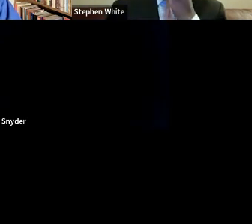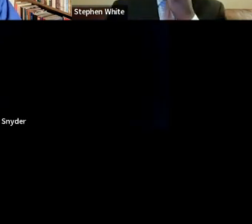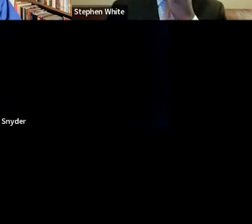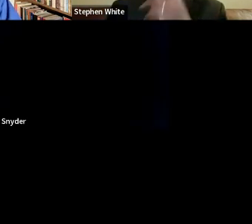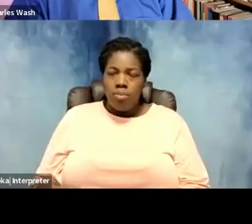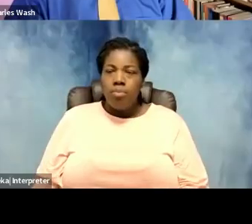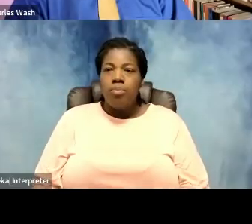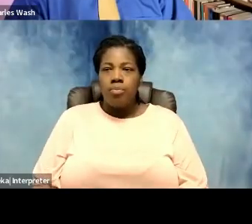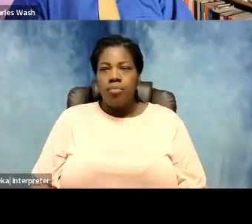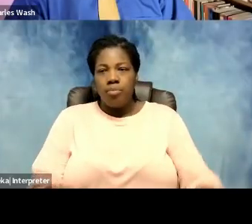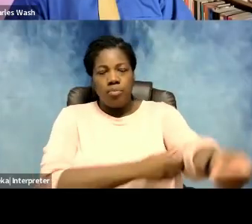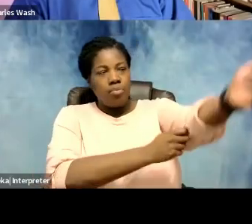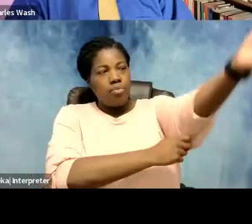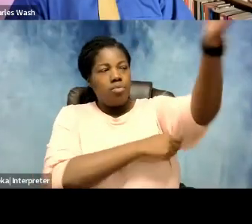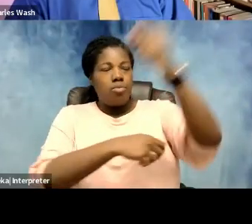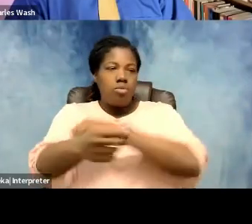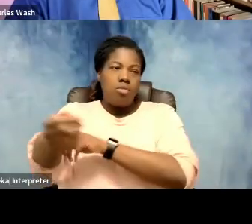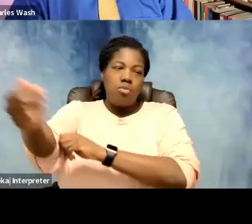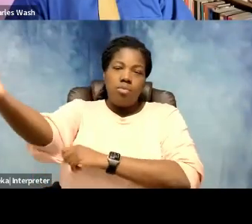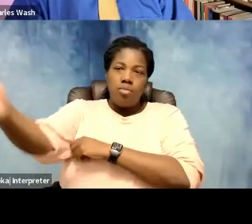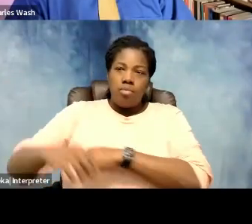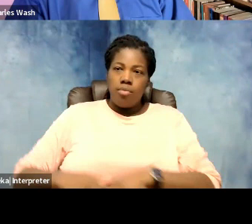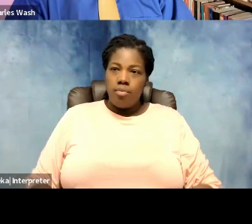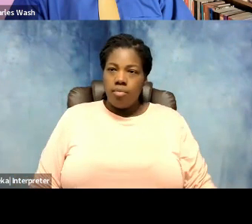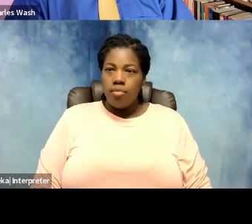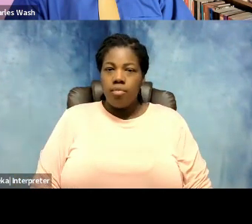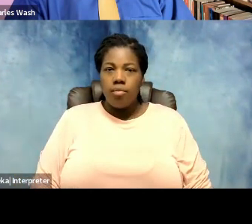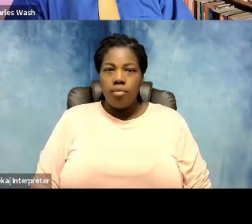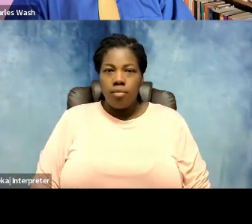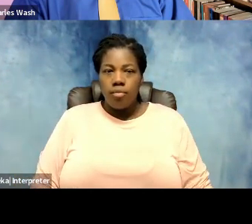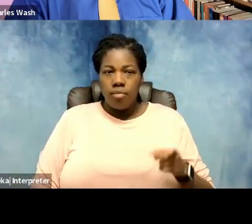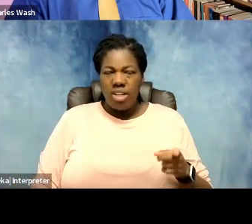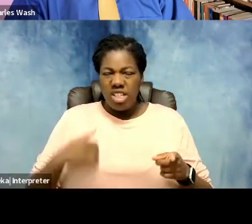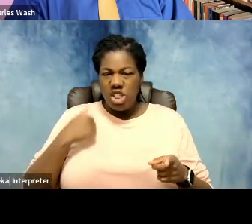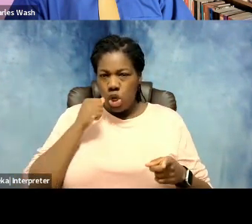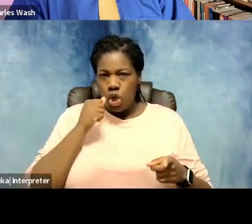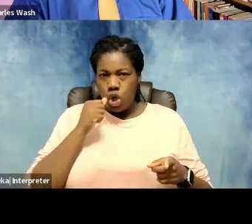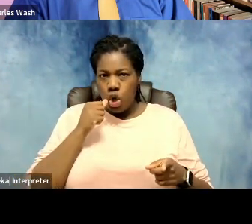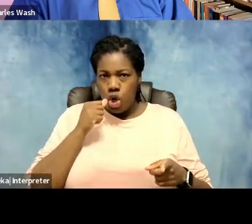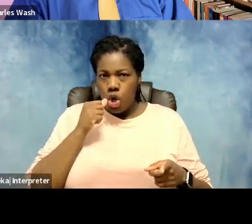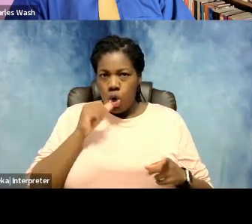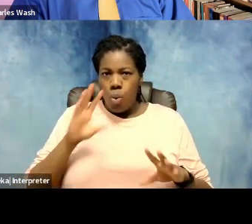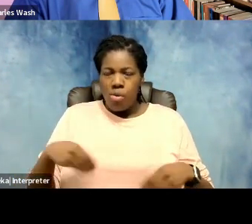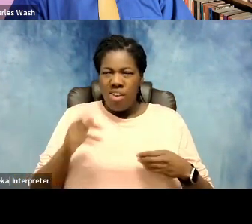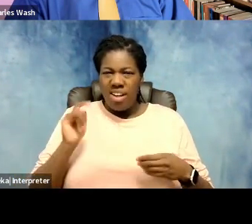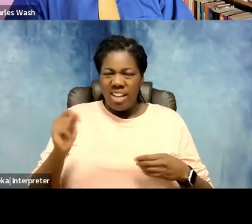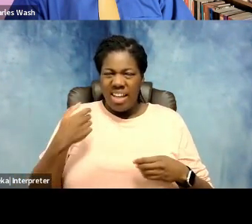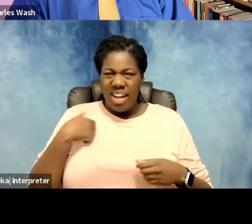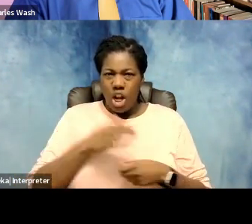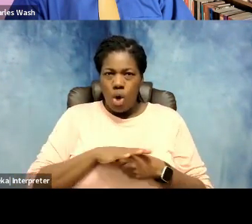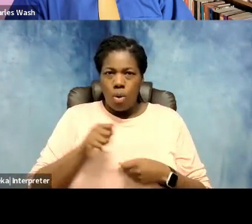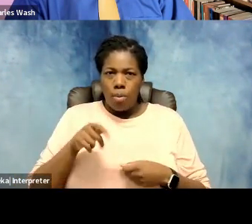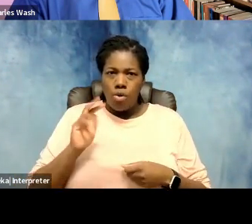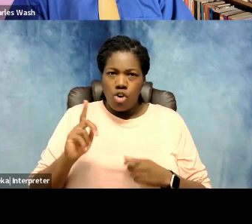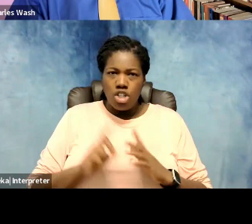transition. One is, I want to share this image of this young girl here. We gave out one of these kits at a local park and she started